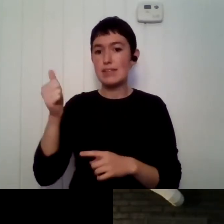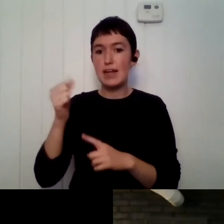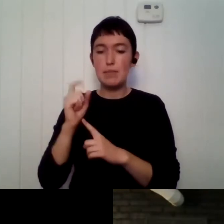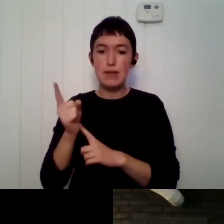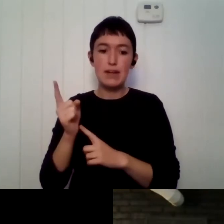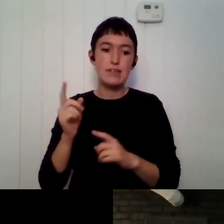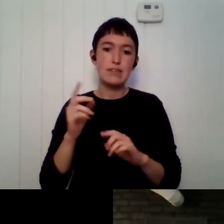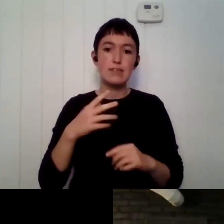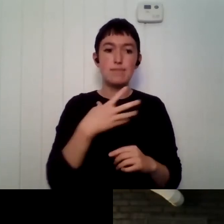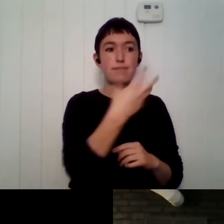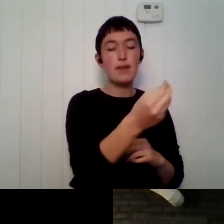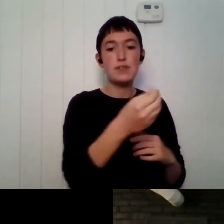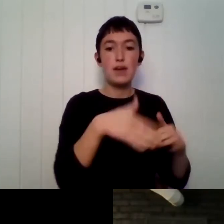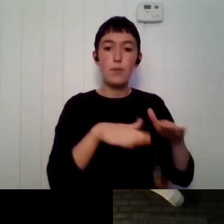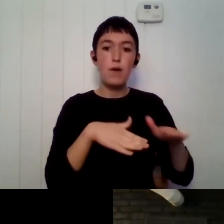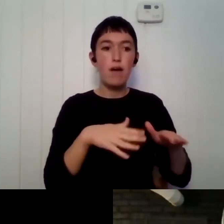that was really